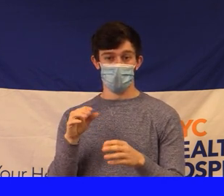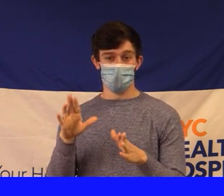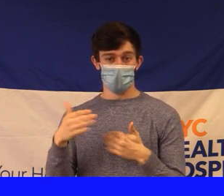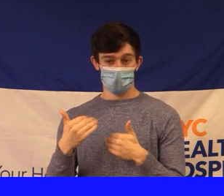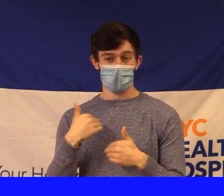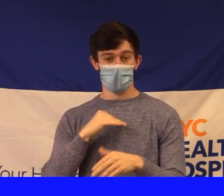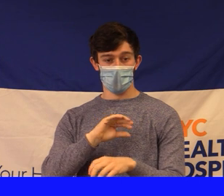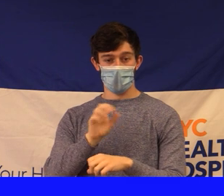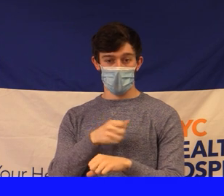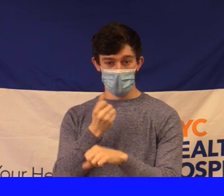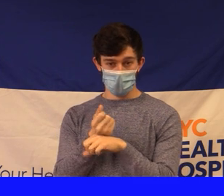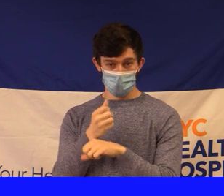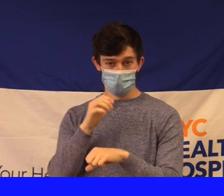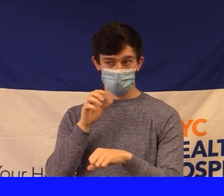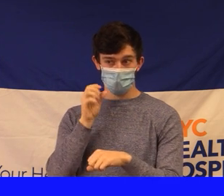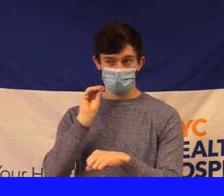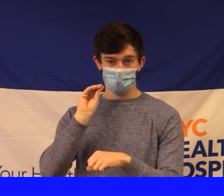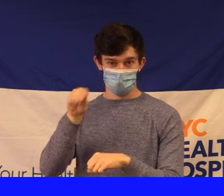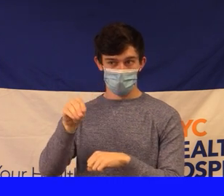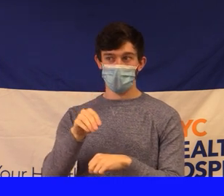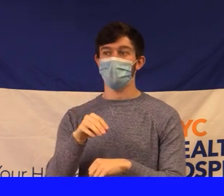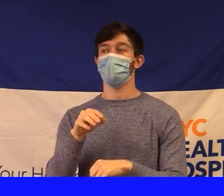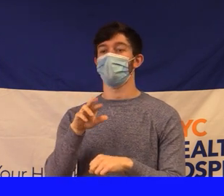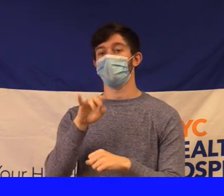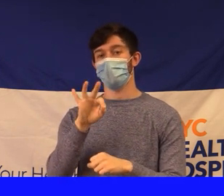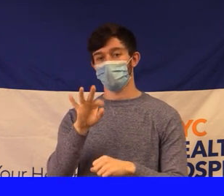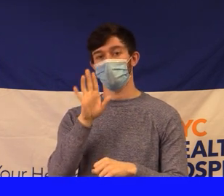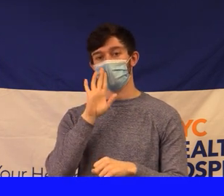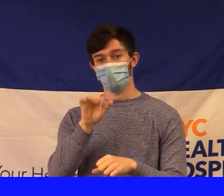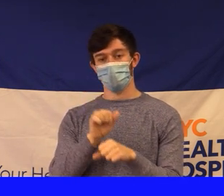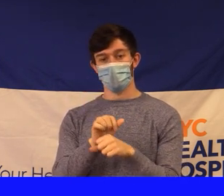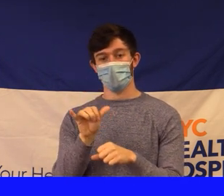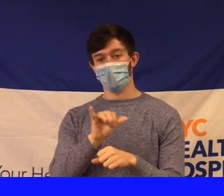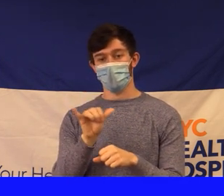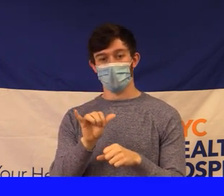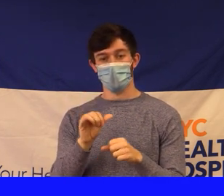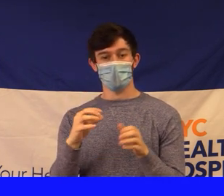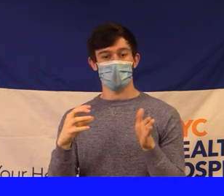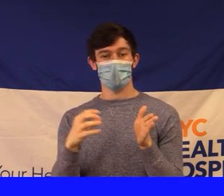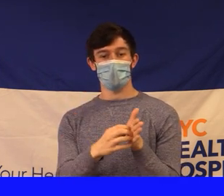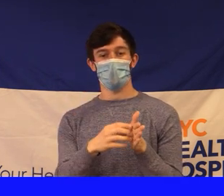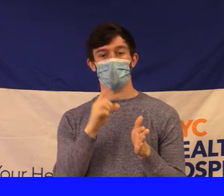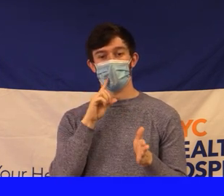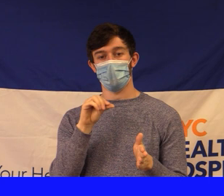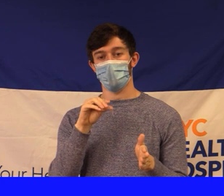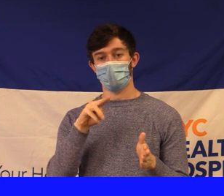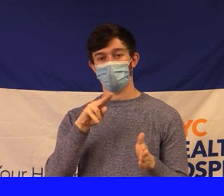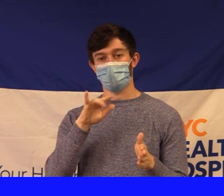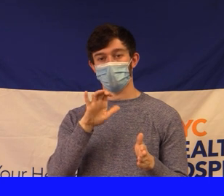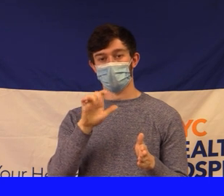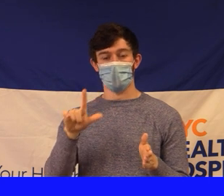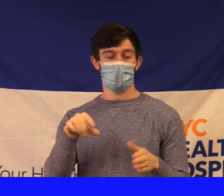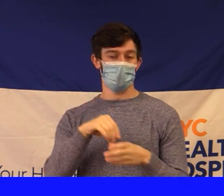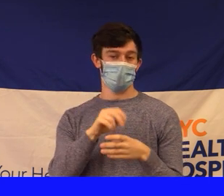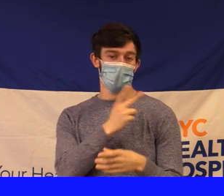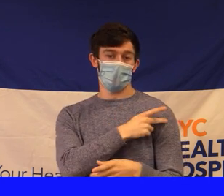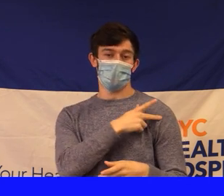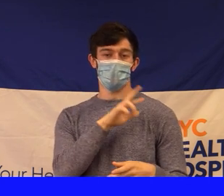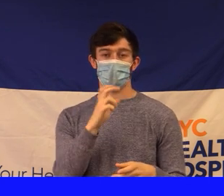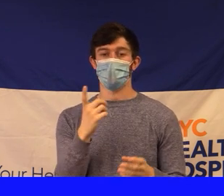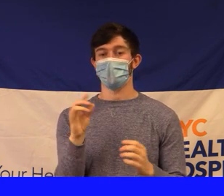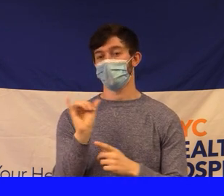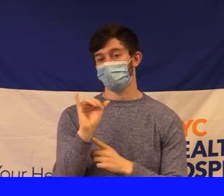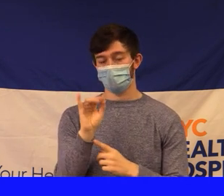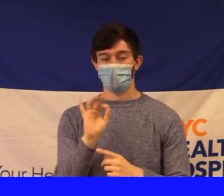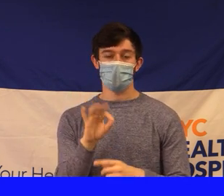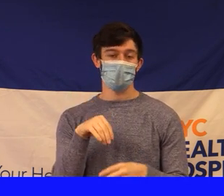on them. So the refrigerators will work like an extension of the Omnicell. In the inpatient pharmacy, the exact same. So if your inpatient pharmacy